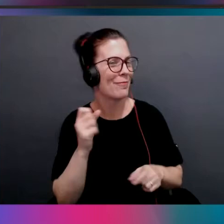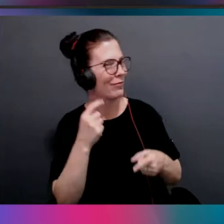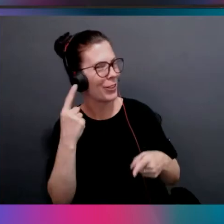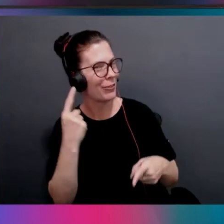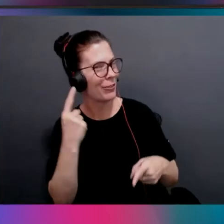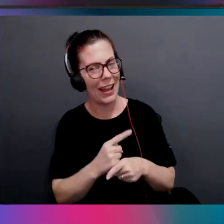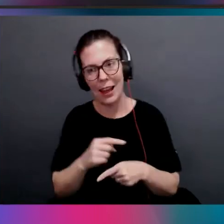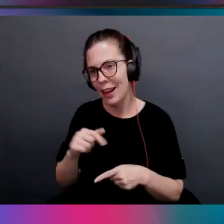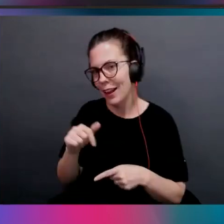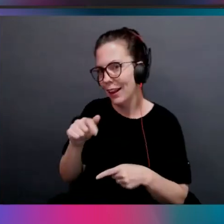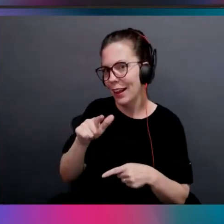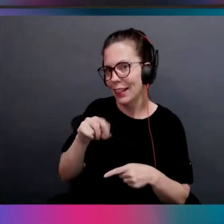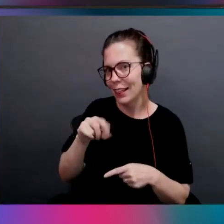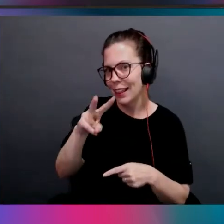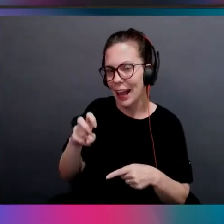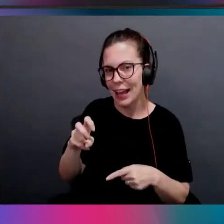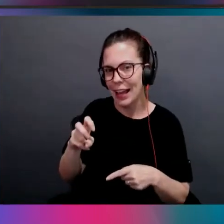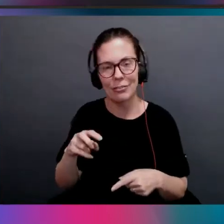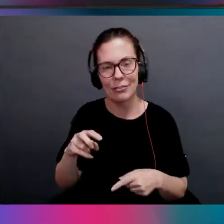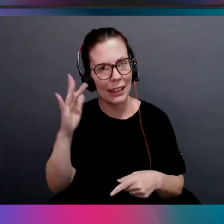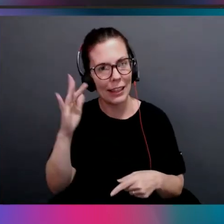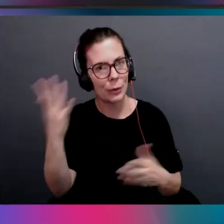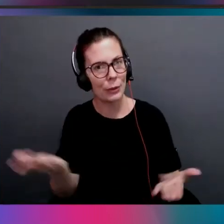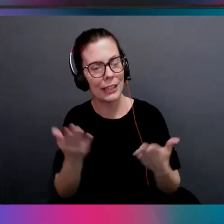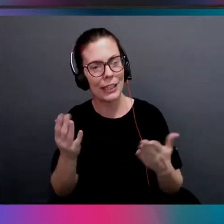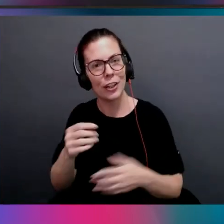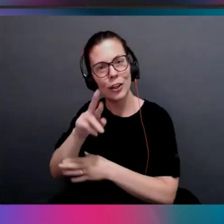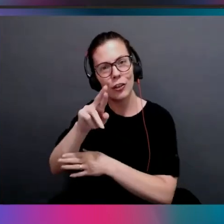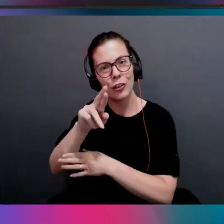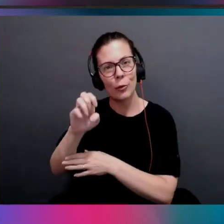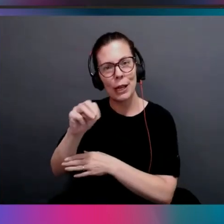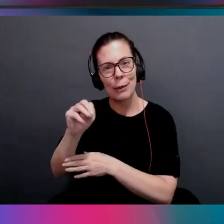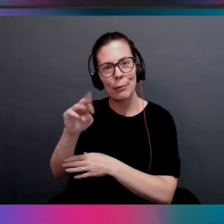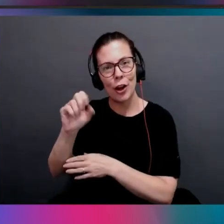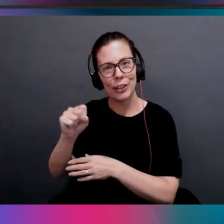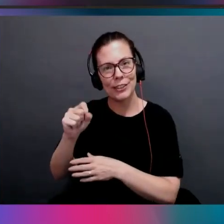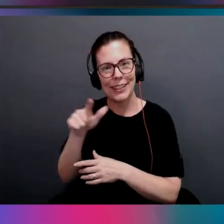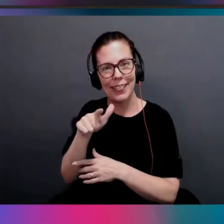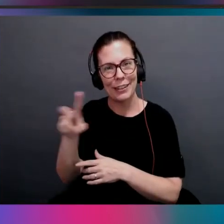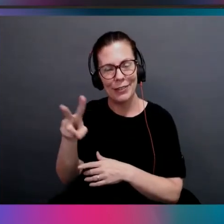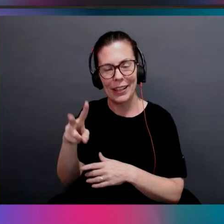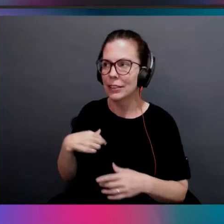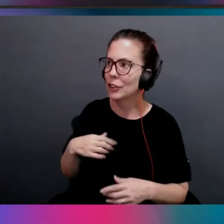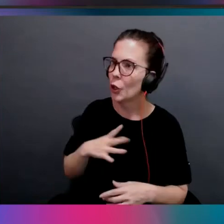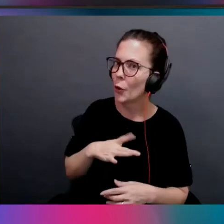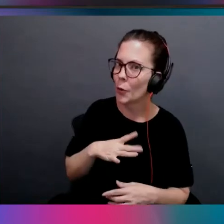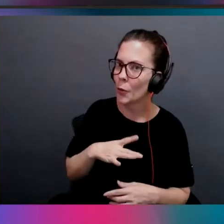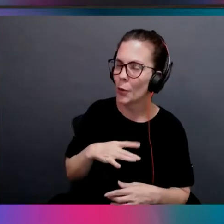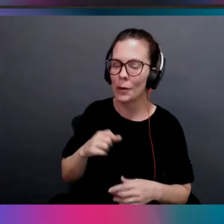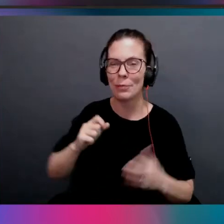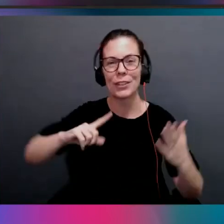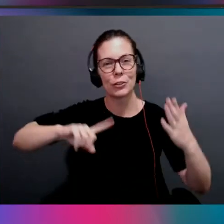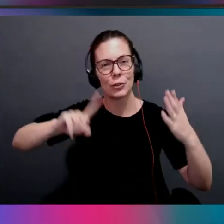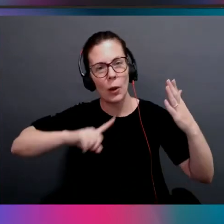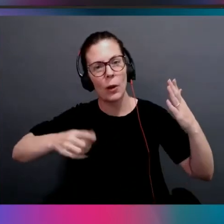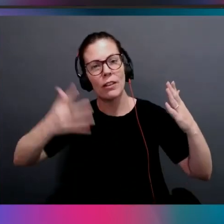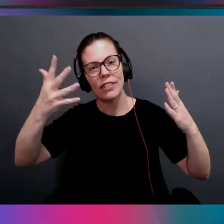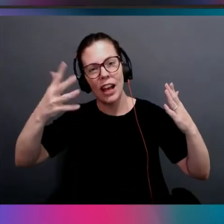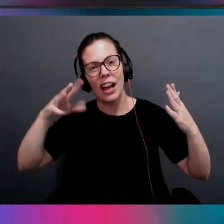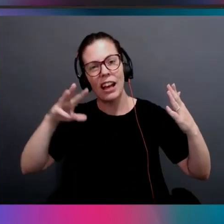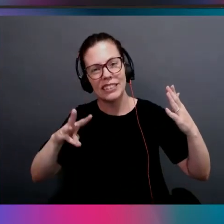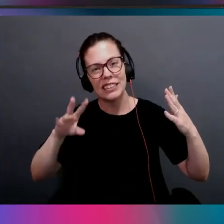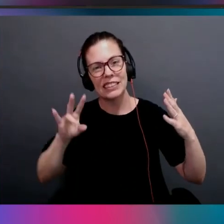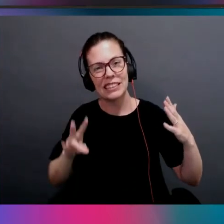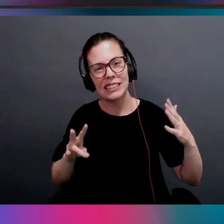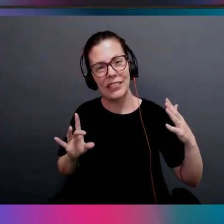That's why we're here. Live from Remars in Vegas. This is so cool. You can scroll all the way down. Episode 5, 6, 7, 8, and